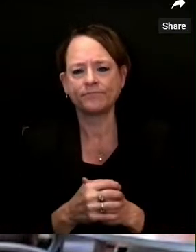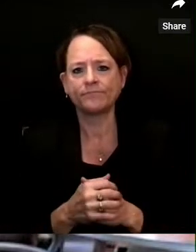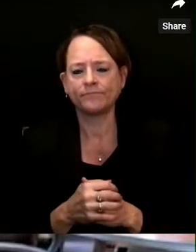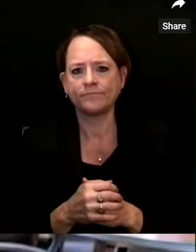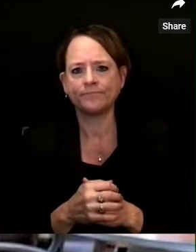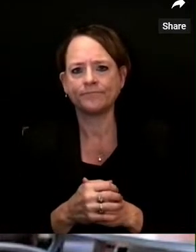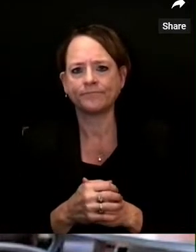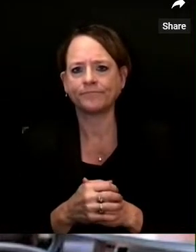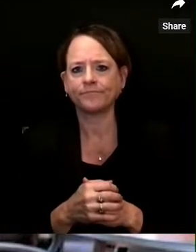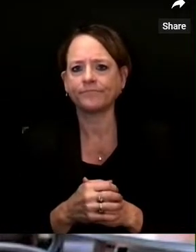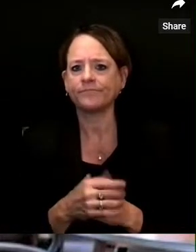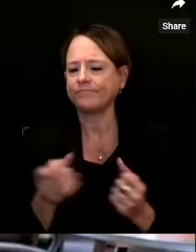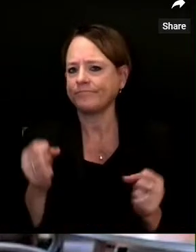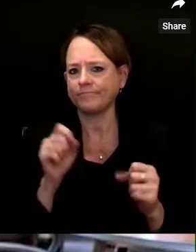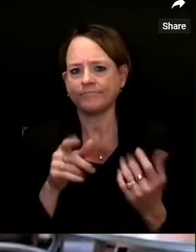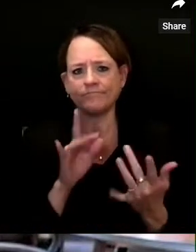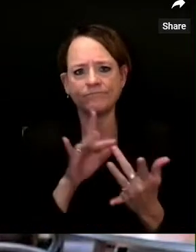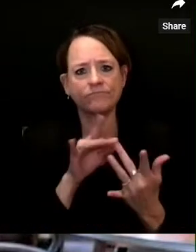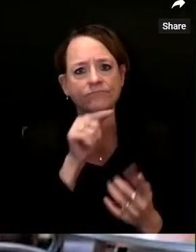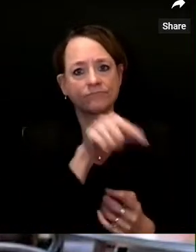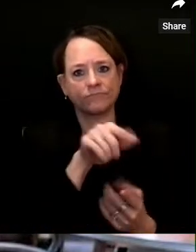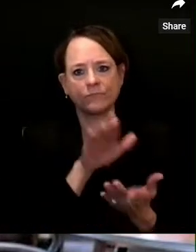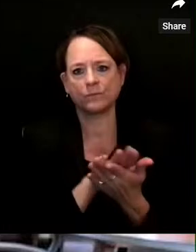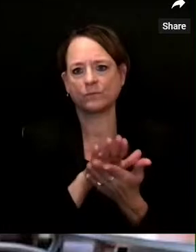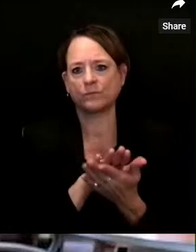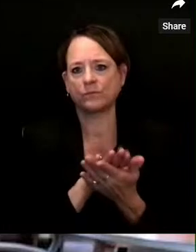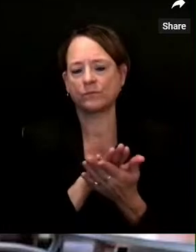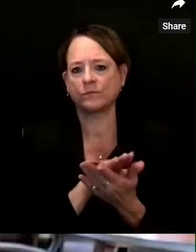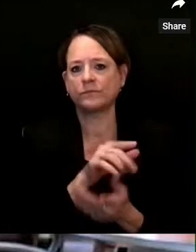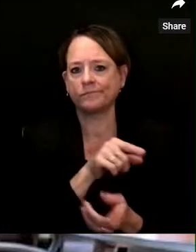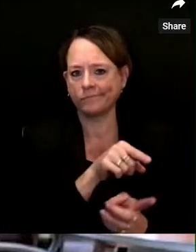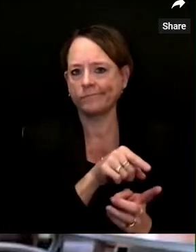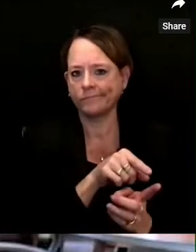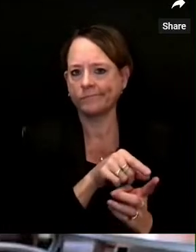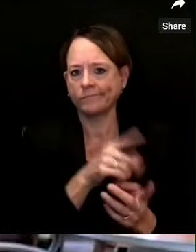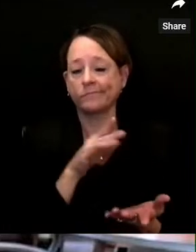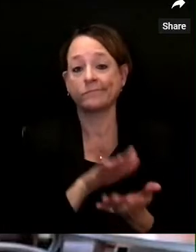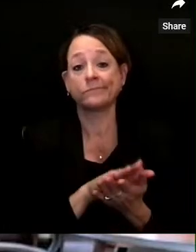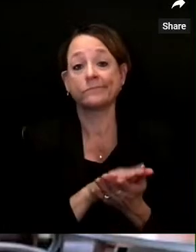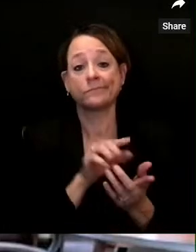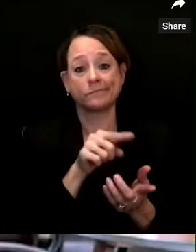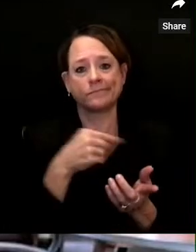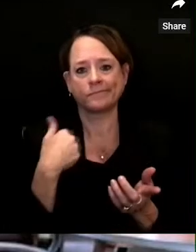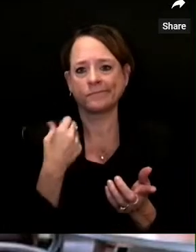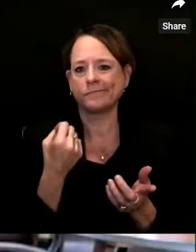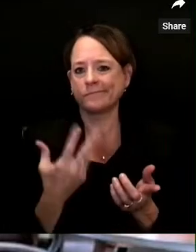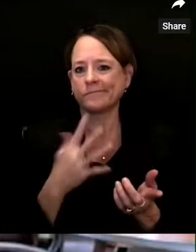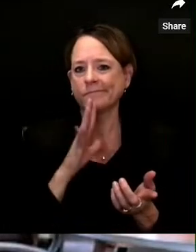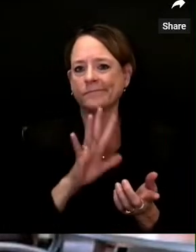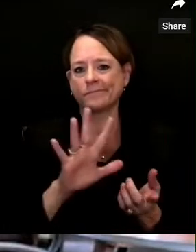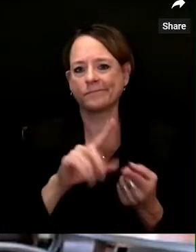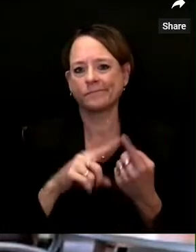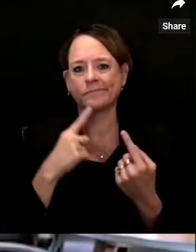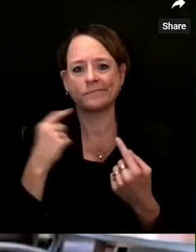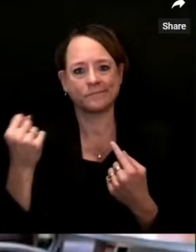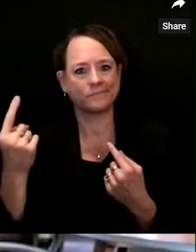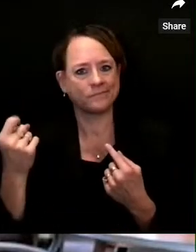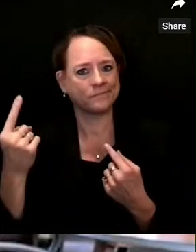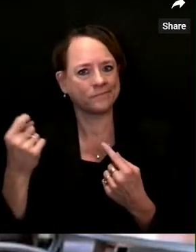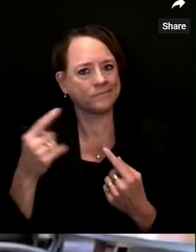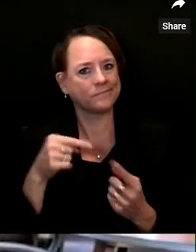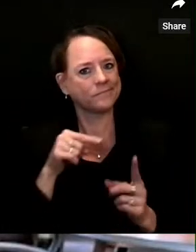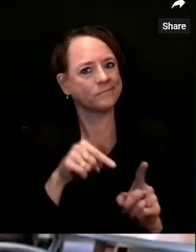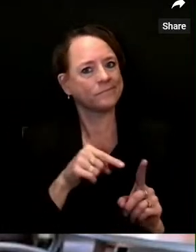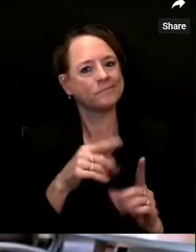sure that kids 5 to 11 are in school or in a certainly for the maybe 5-year-olds in some sort of an early school